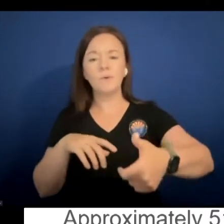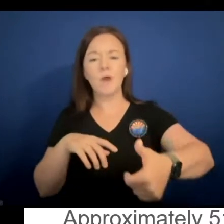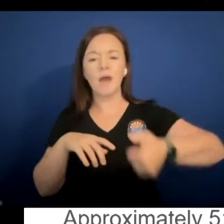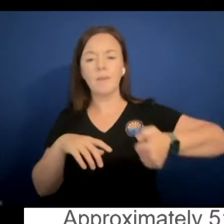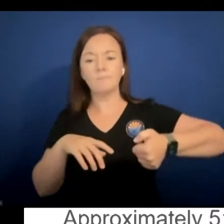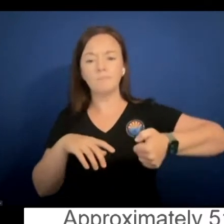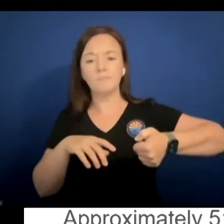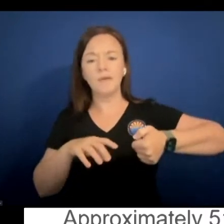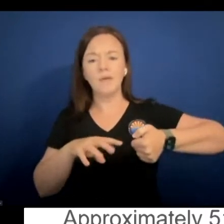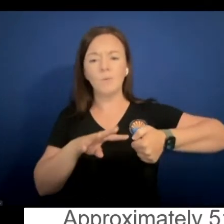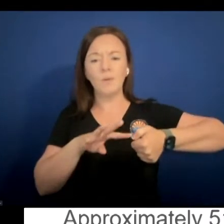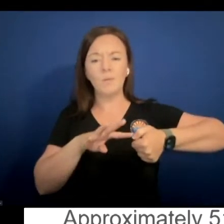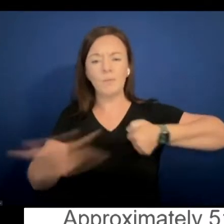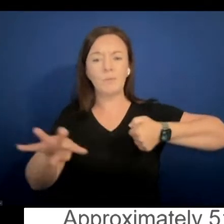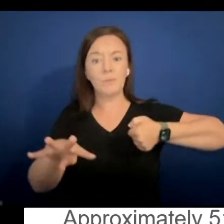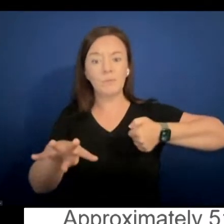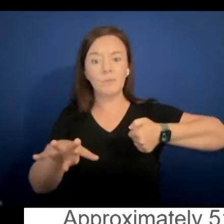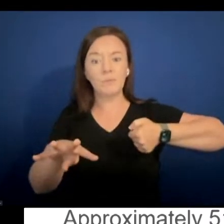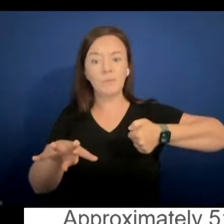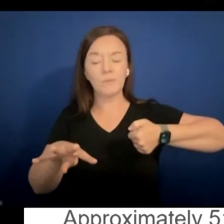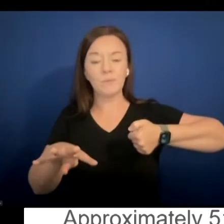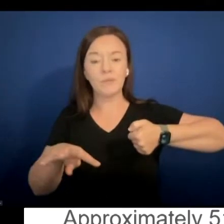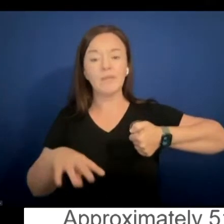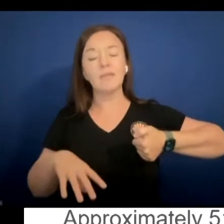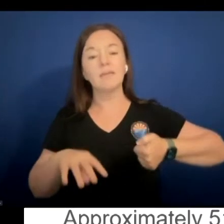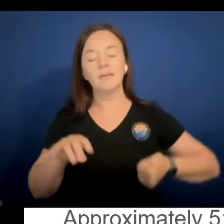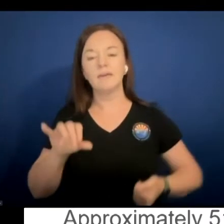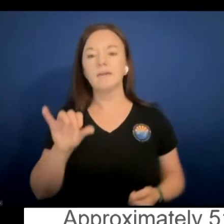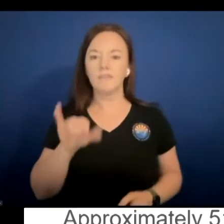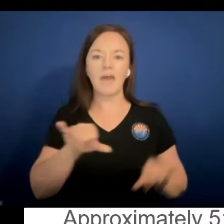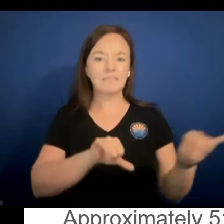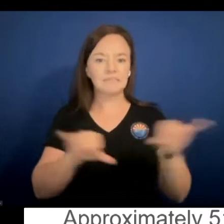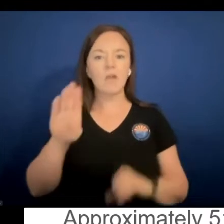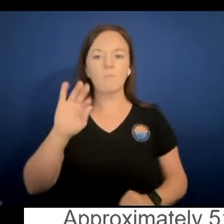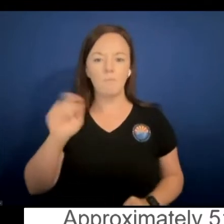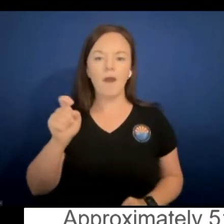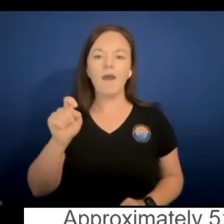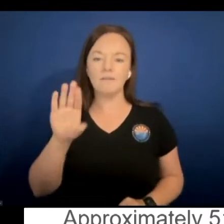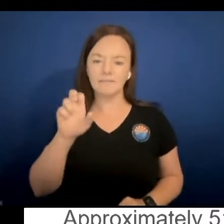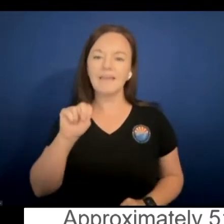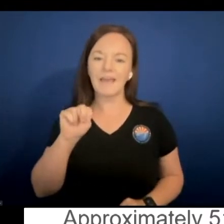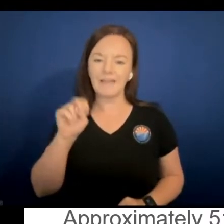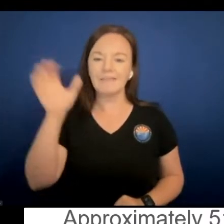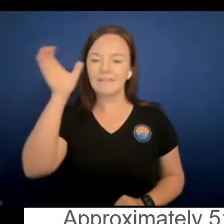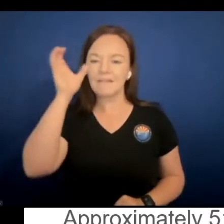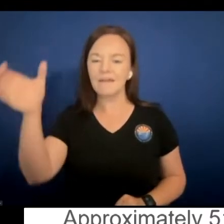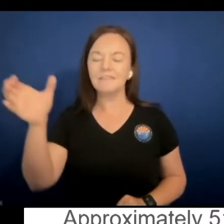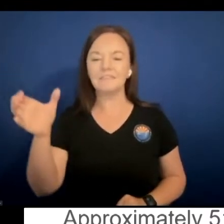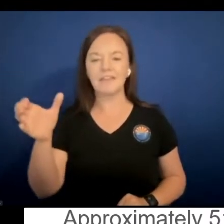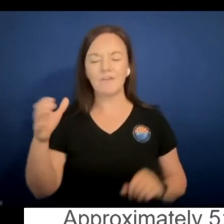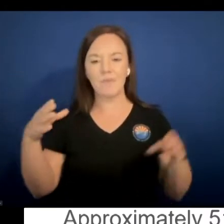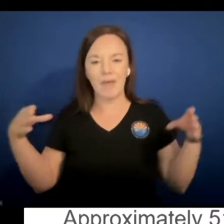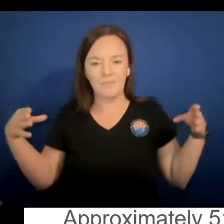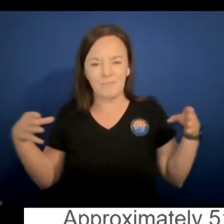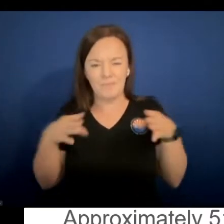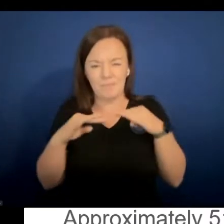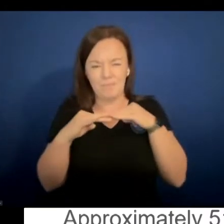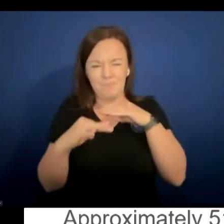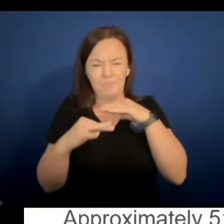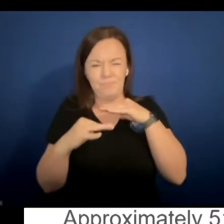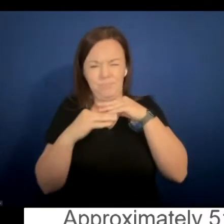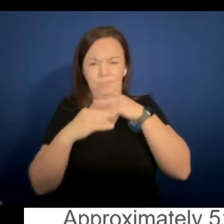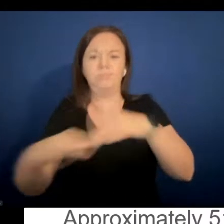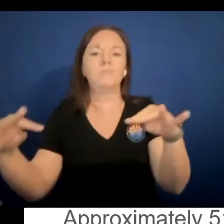it shoots out, well, that's what a box canyon can do in a large watershed.